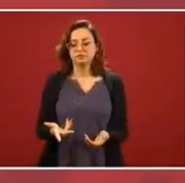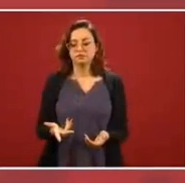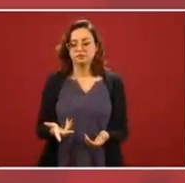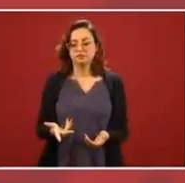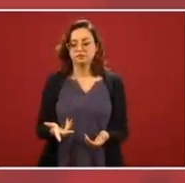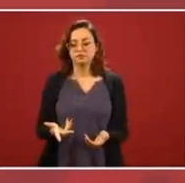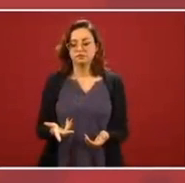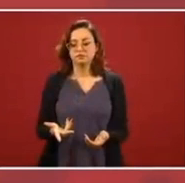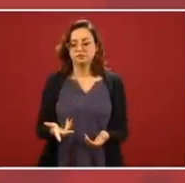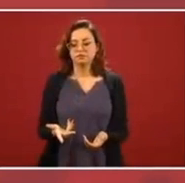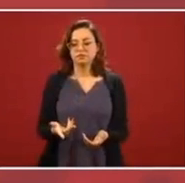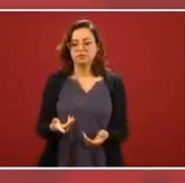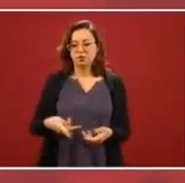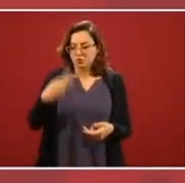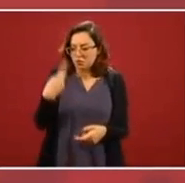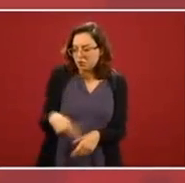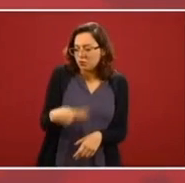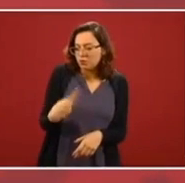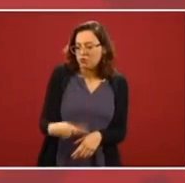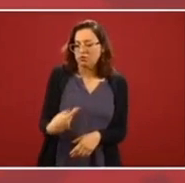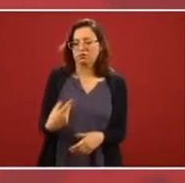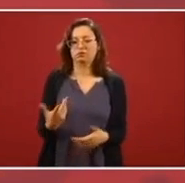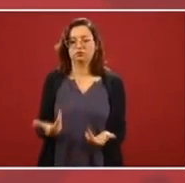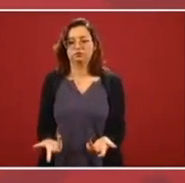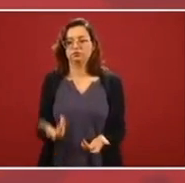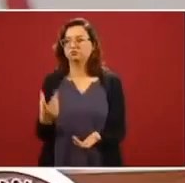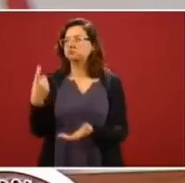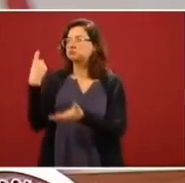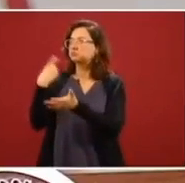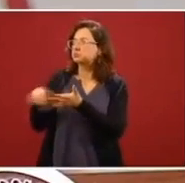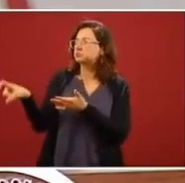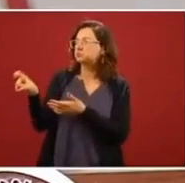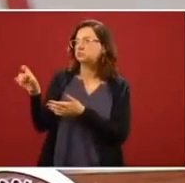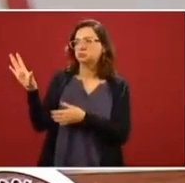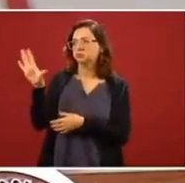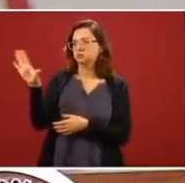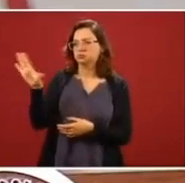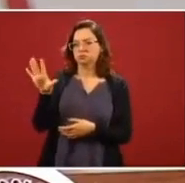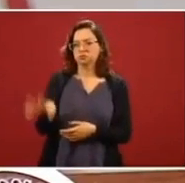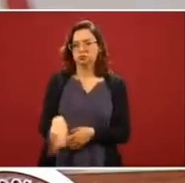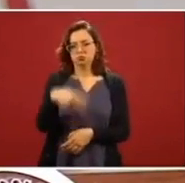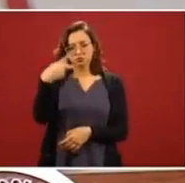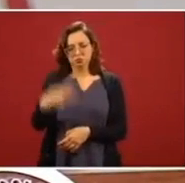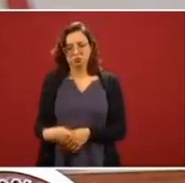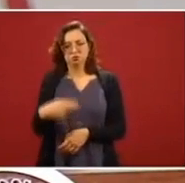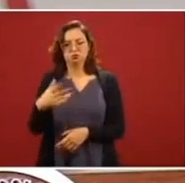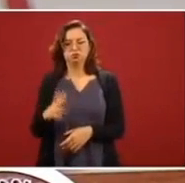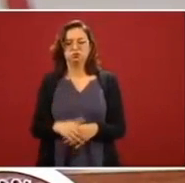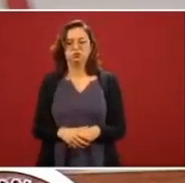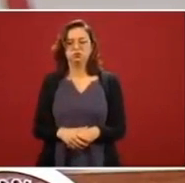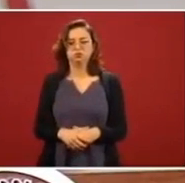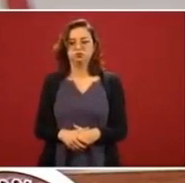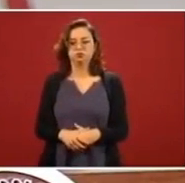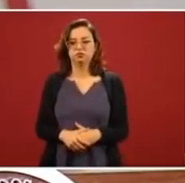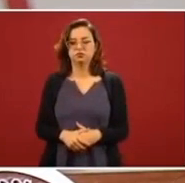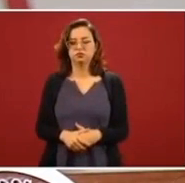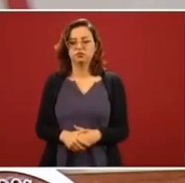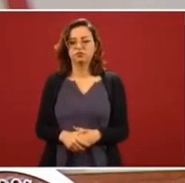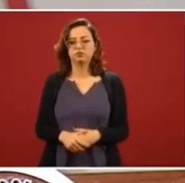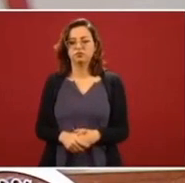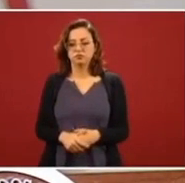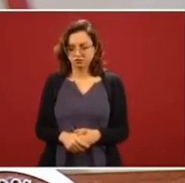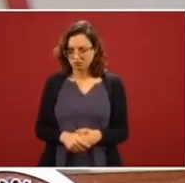everything that we consume, No comprar not buy it en el extranjero. in foreign places. Eso